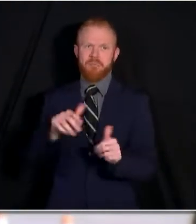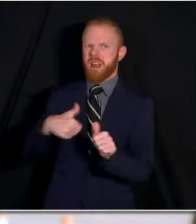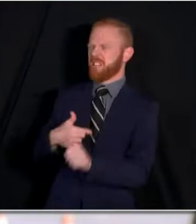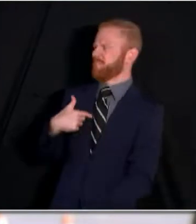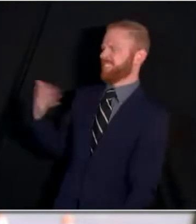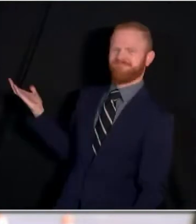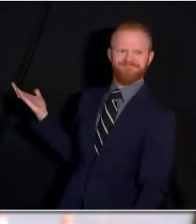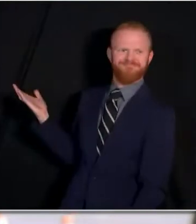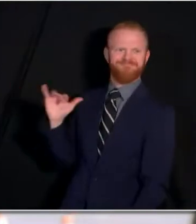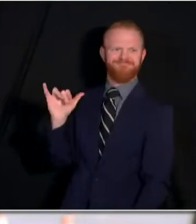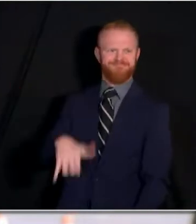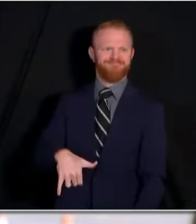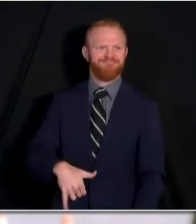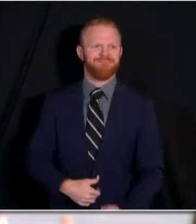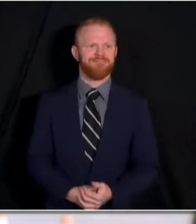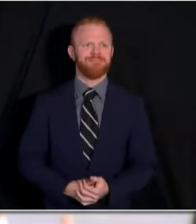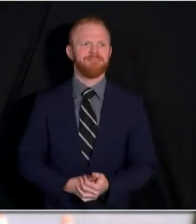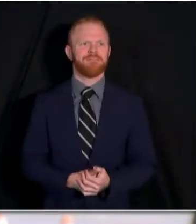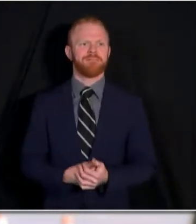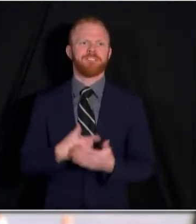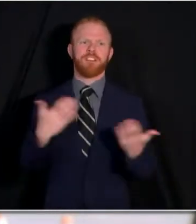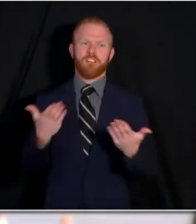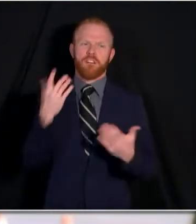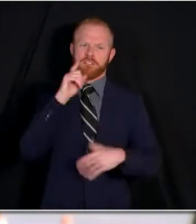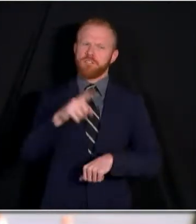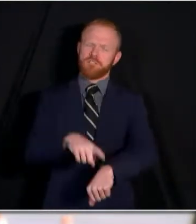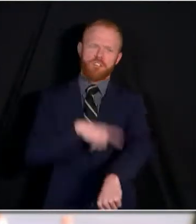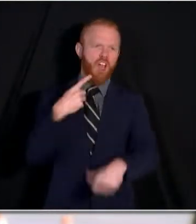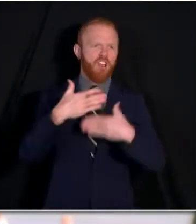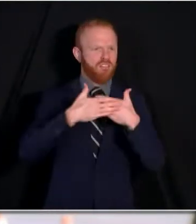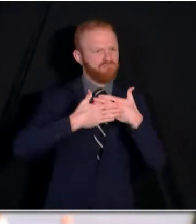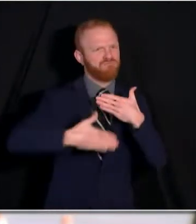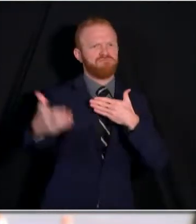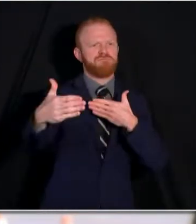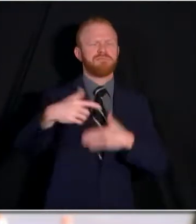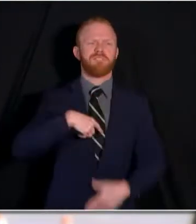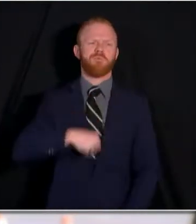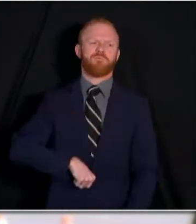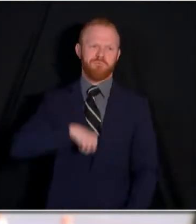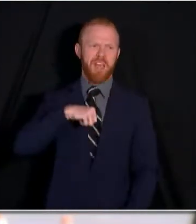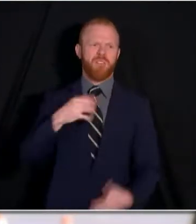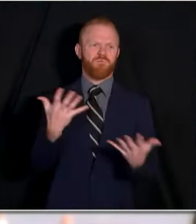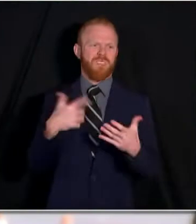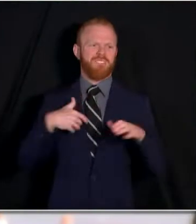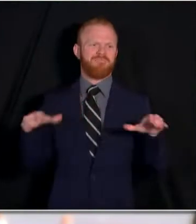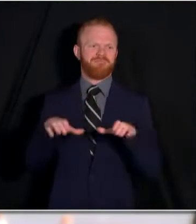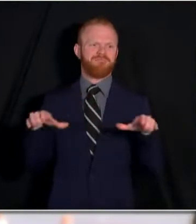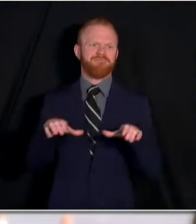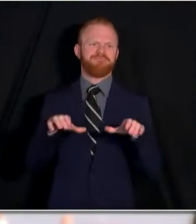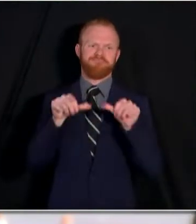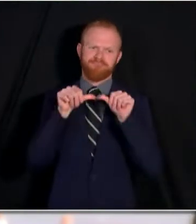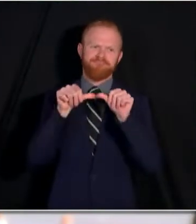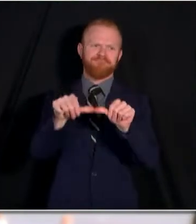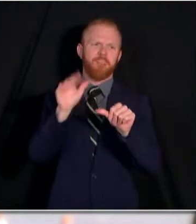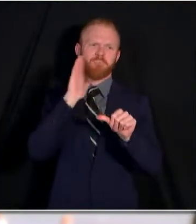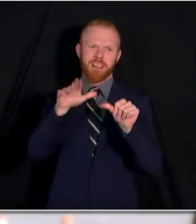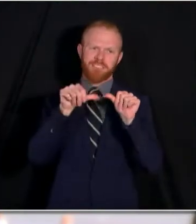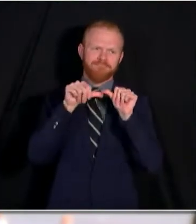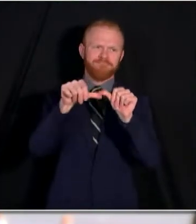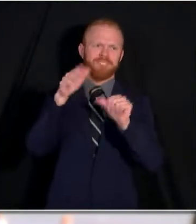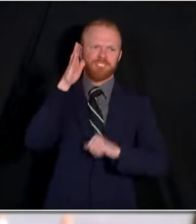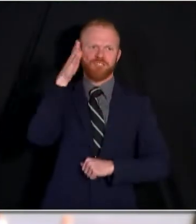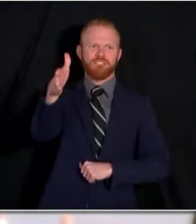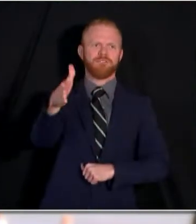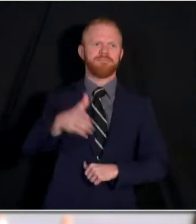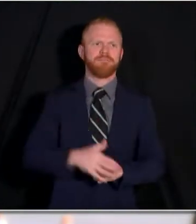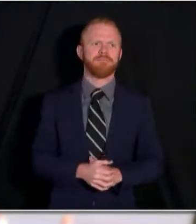for the long haul. We're incredibly proud of what we've done. We're incredibly proud of what we're doing and what we're going to continue to do in the future to